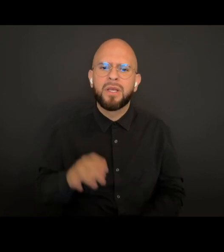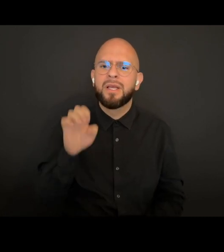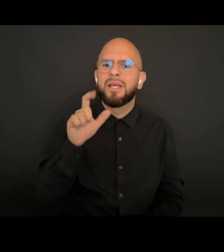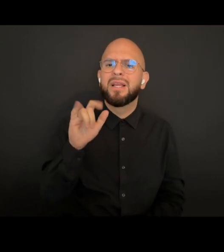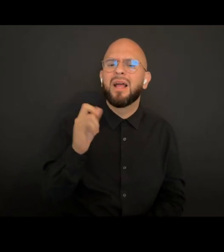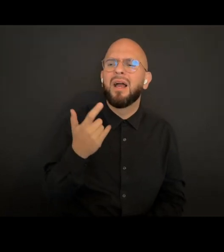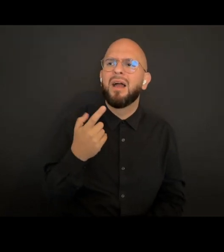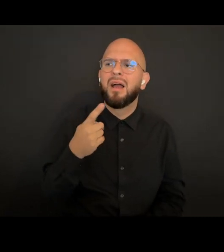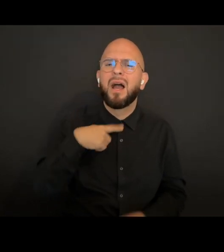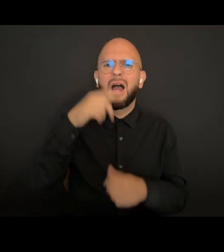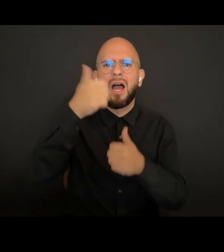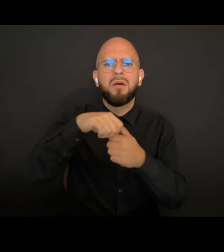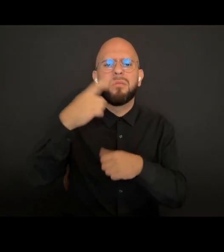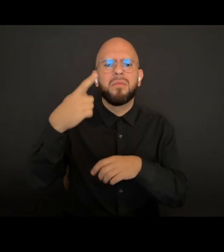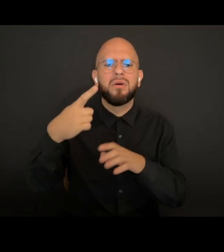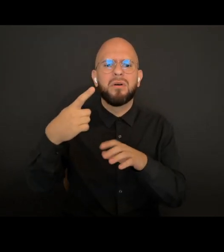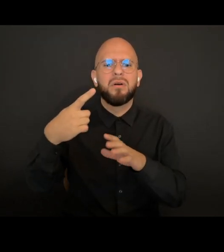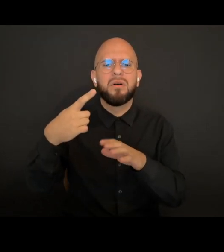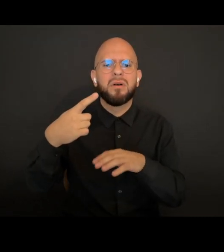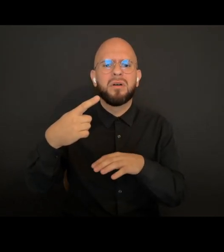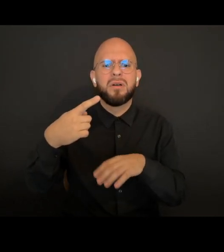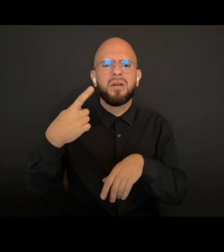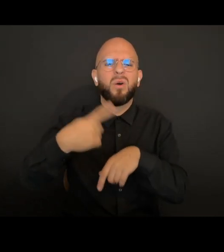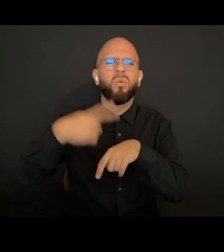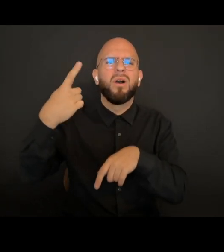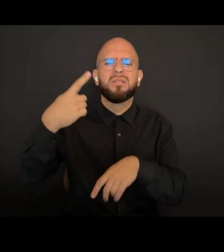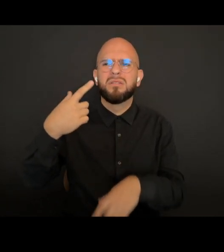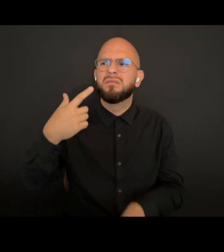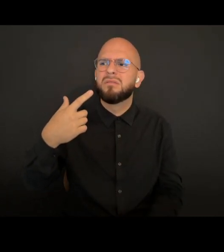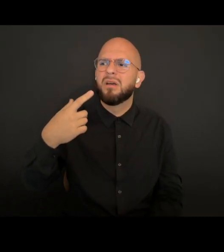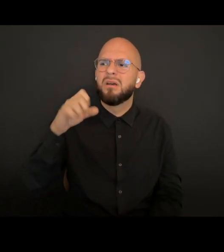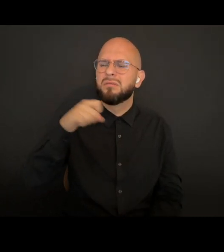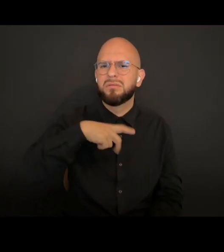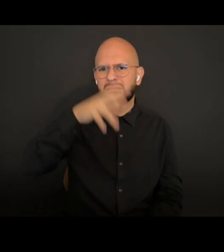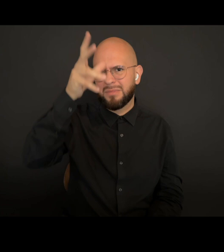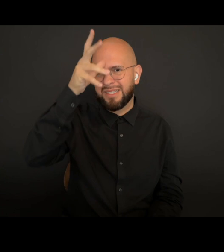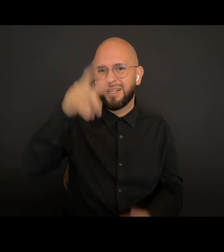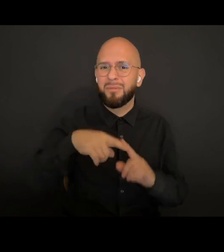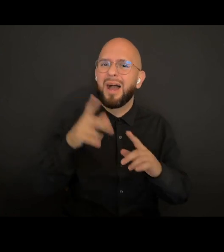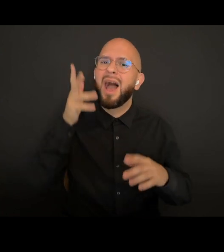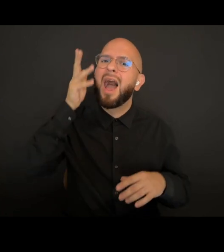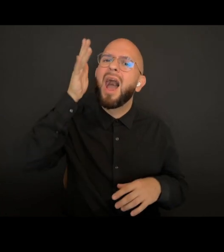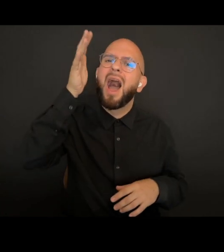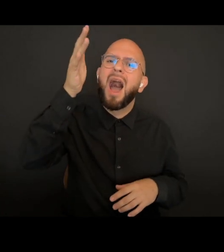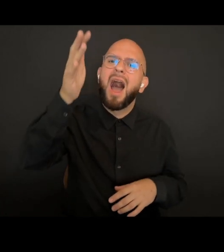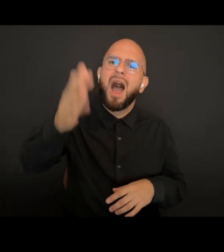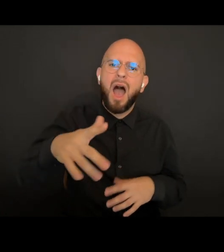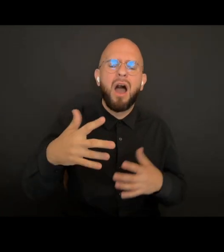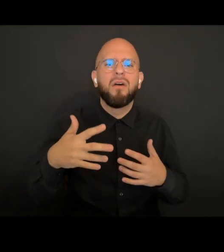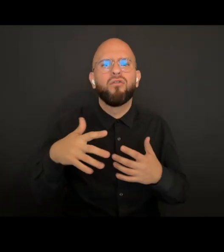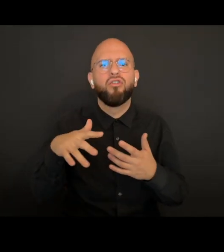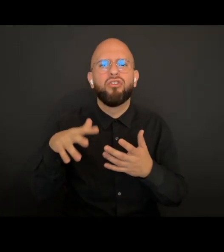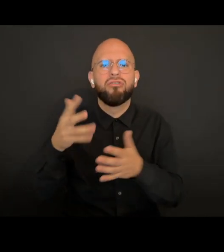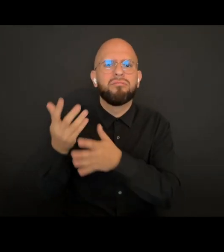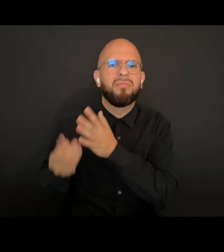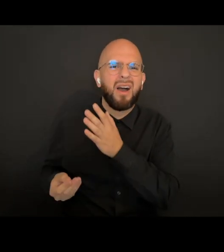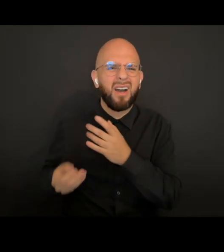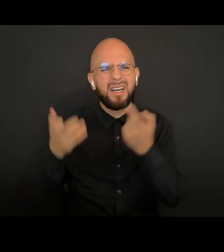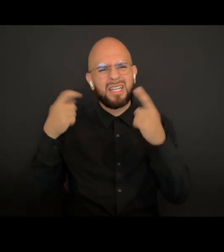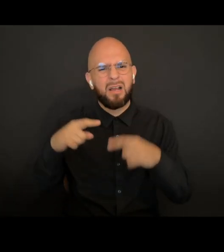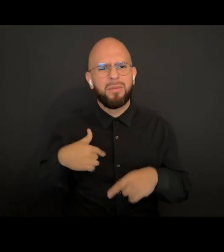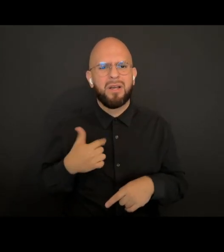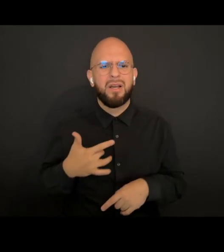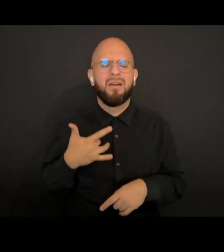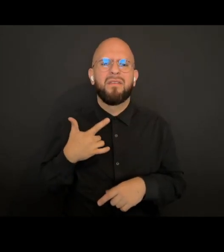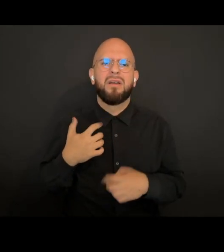don't remember. I remember crying once with my dad. That was a long time after he passed. I just